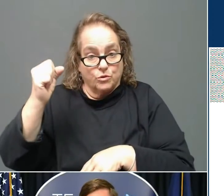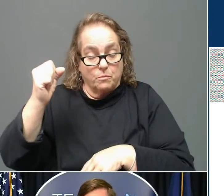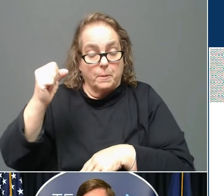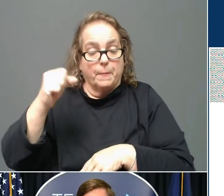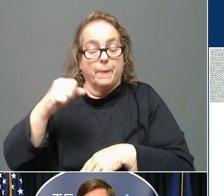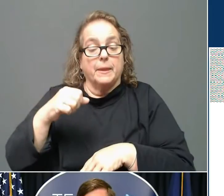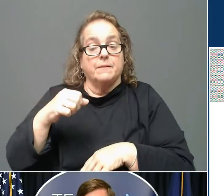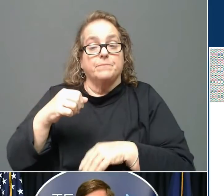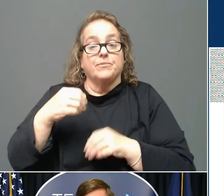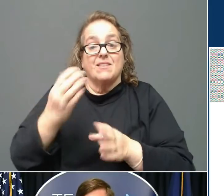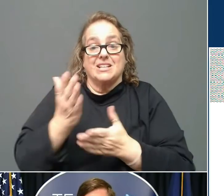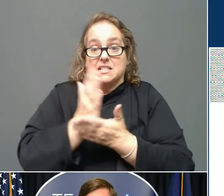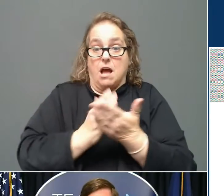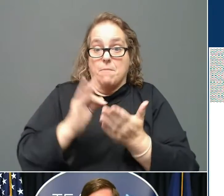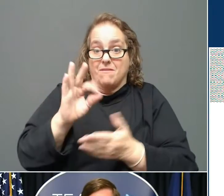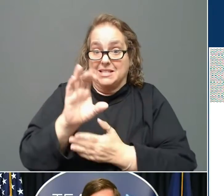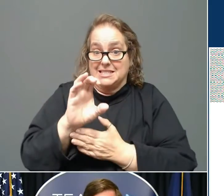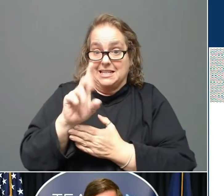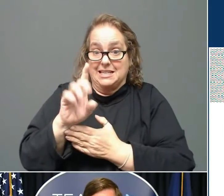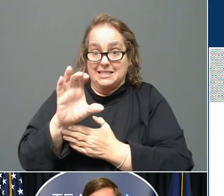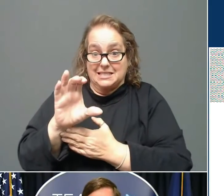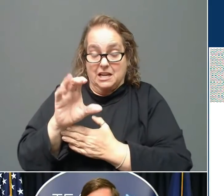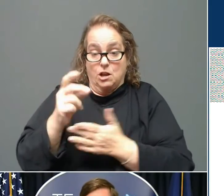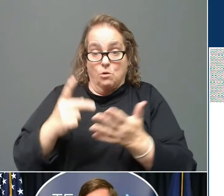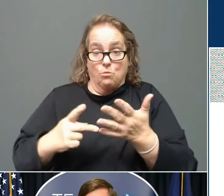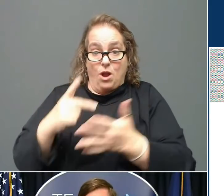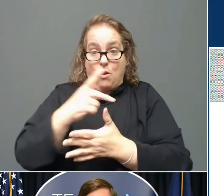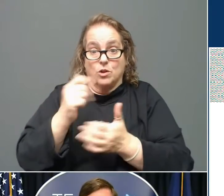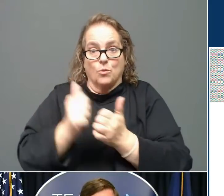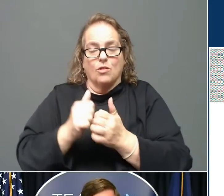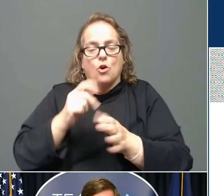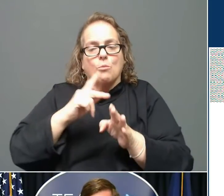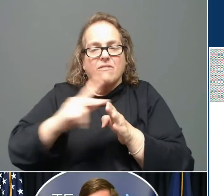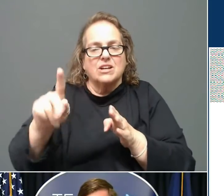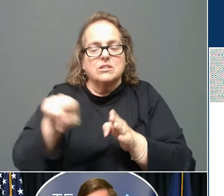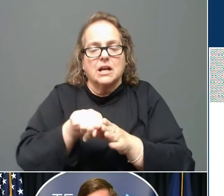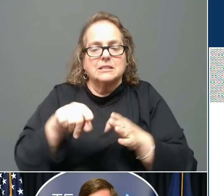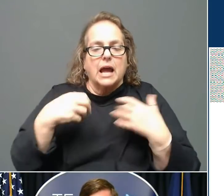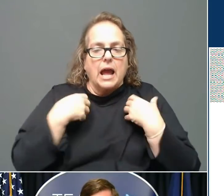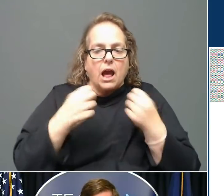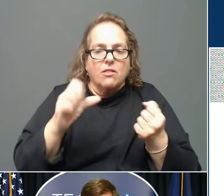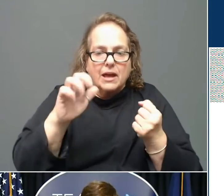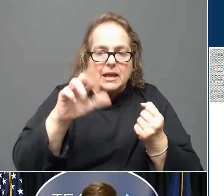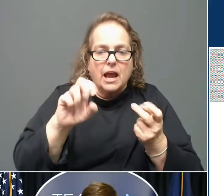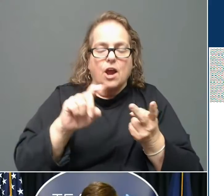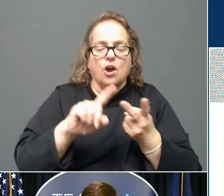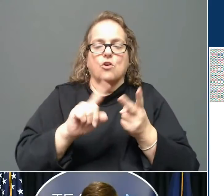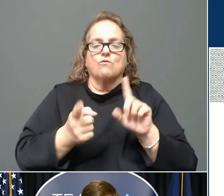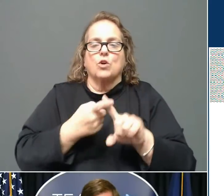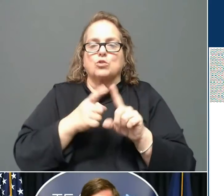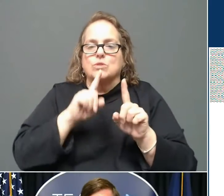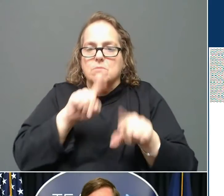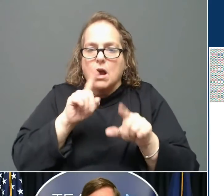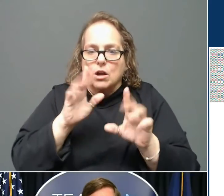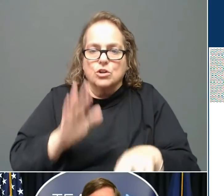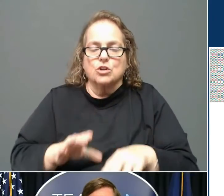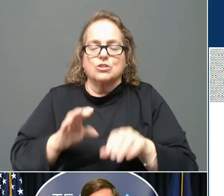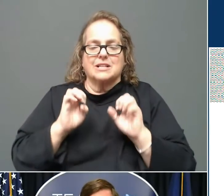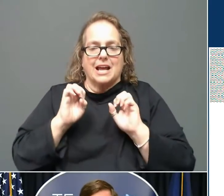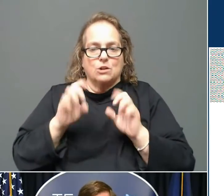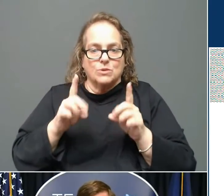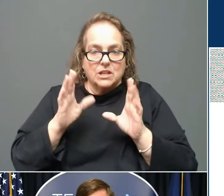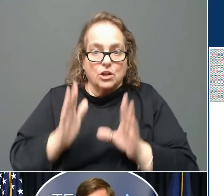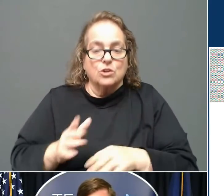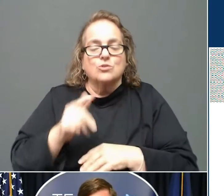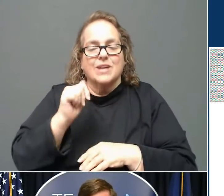CDC priorities on profession, healthcare, first responders, educators, you can see